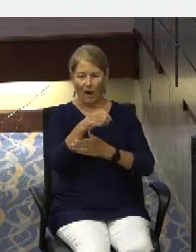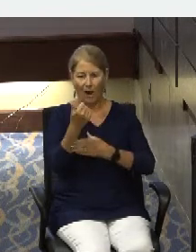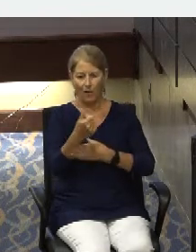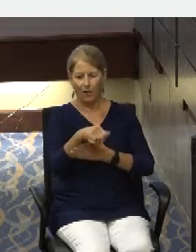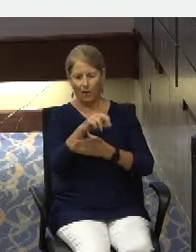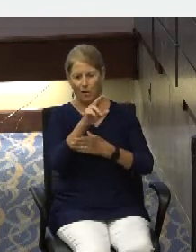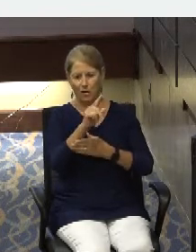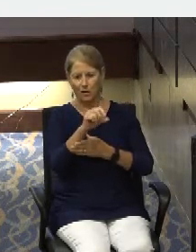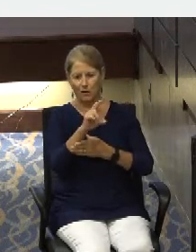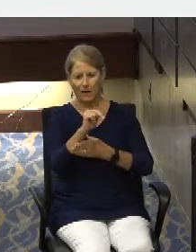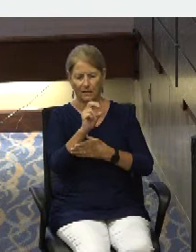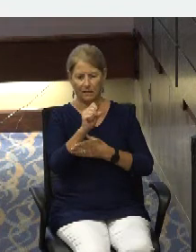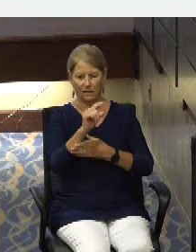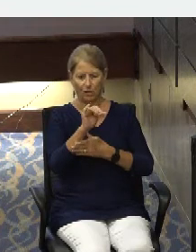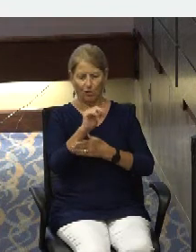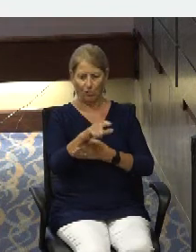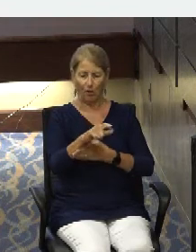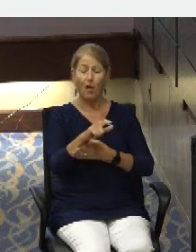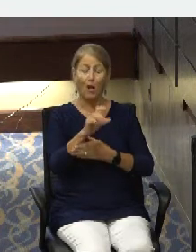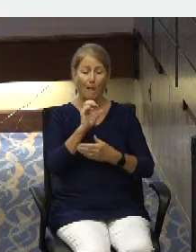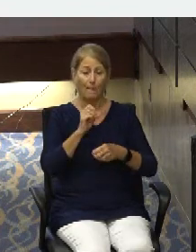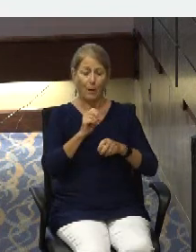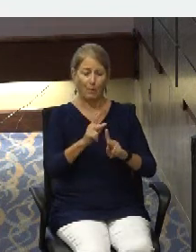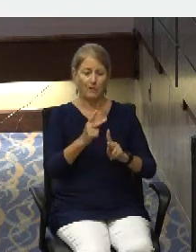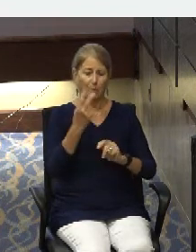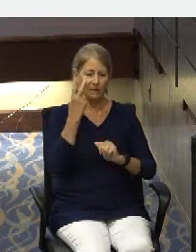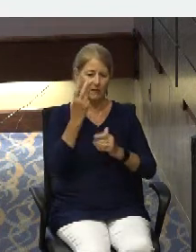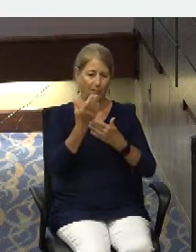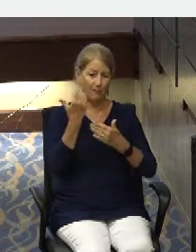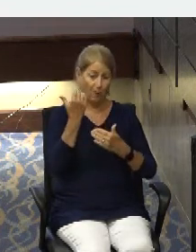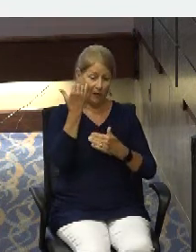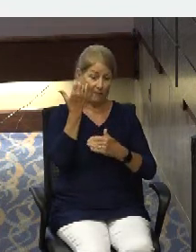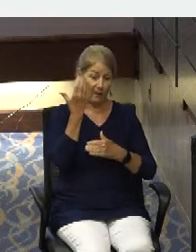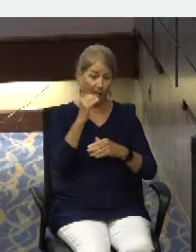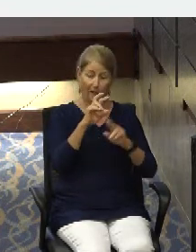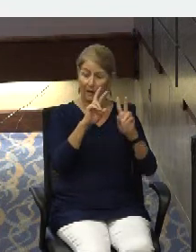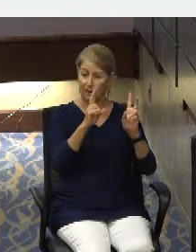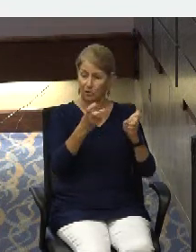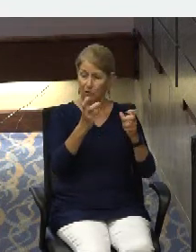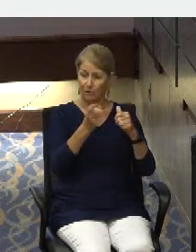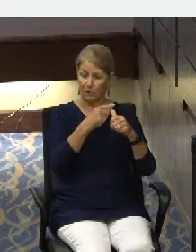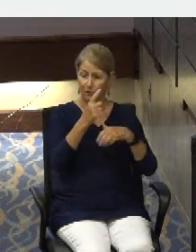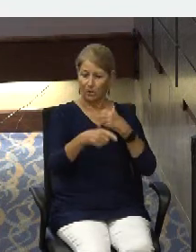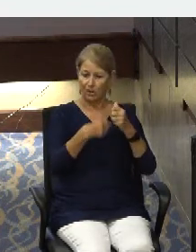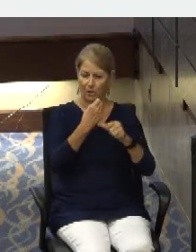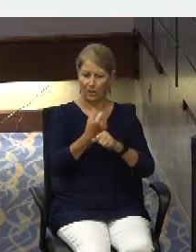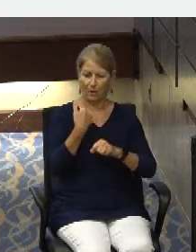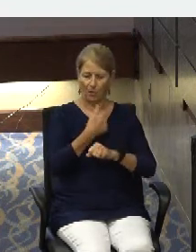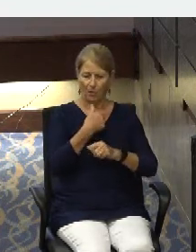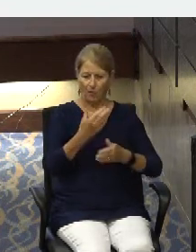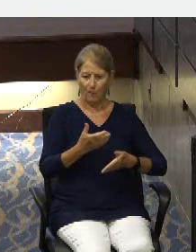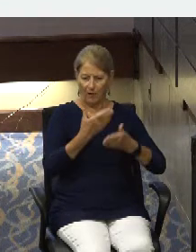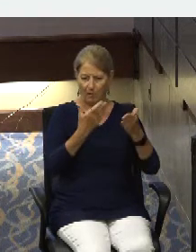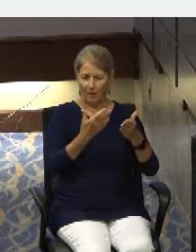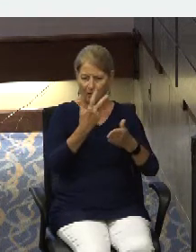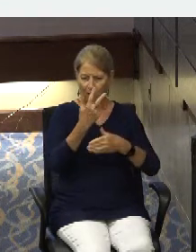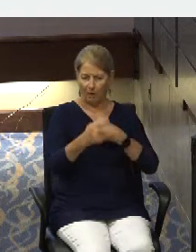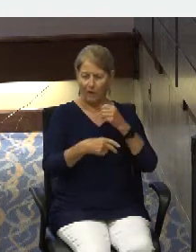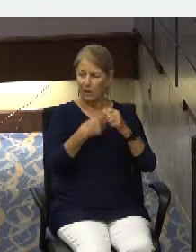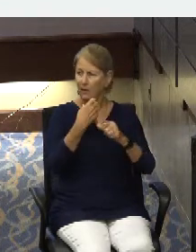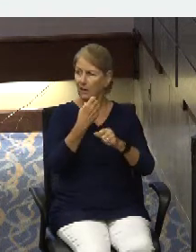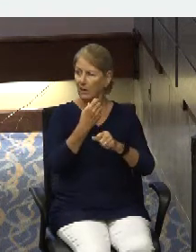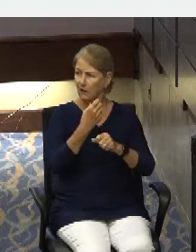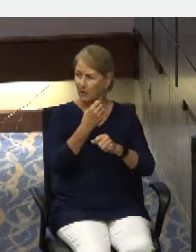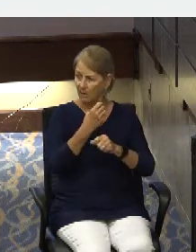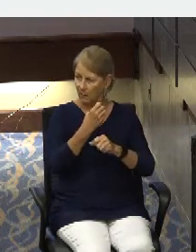special permits, as we've seen in the past. If there aren't any issues within the first year, we typically do recommend a 3-year extension or a 3-year